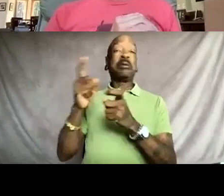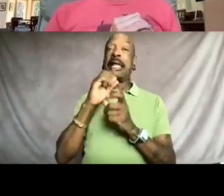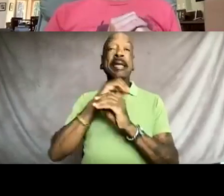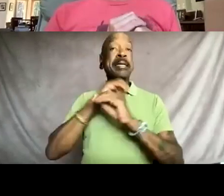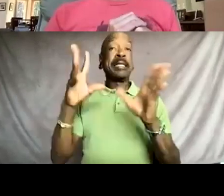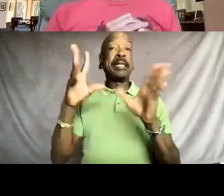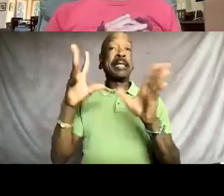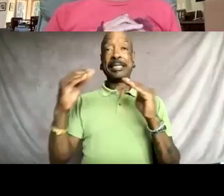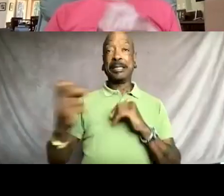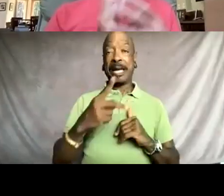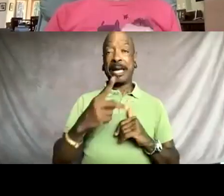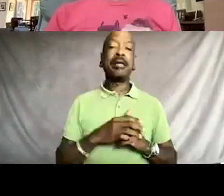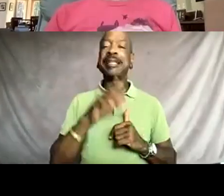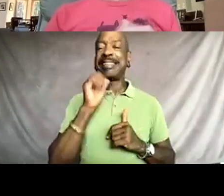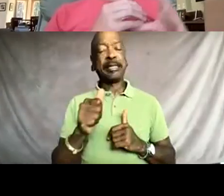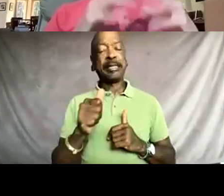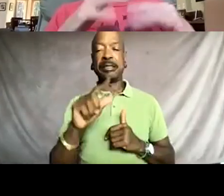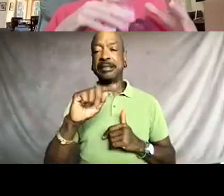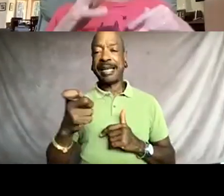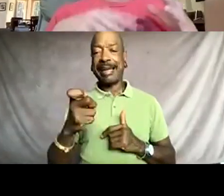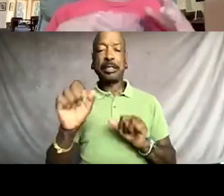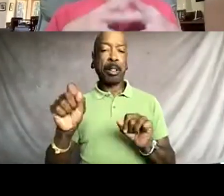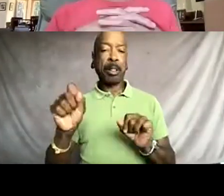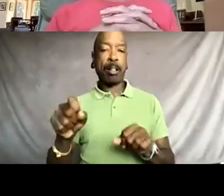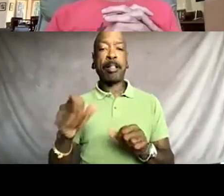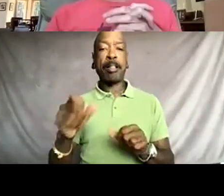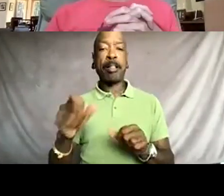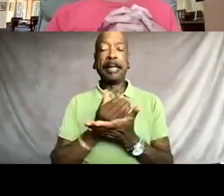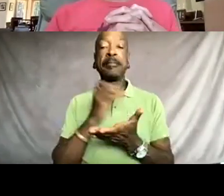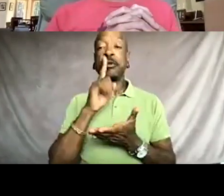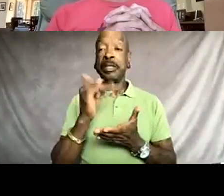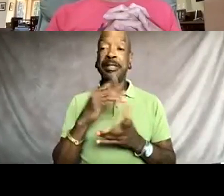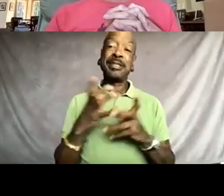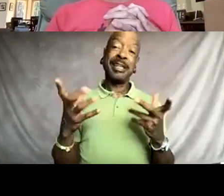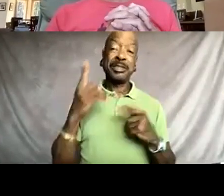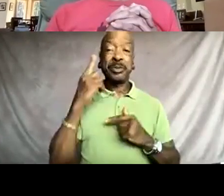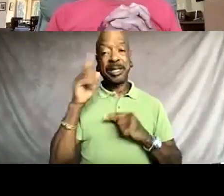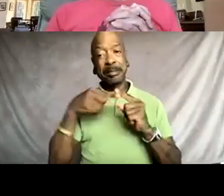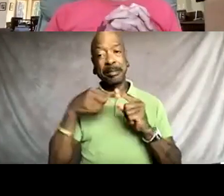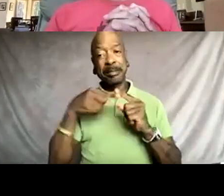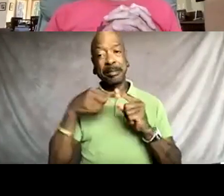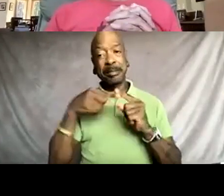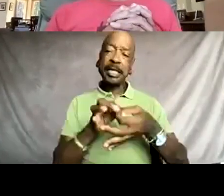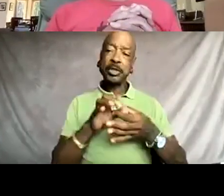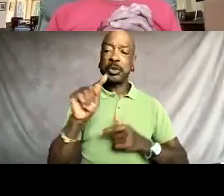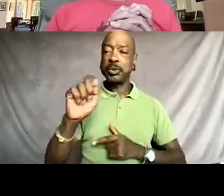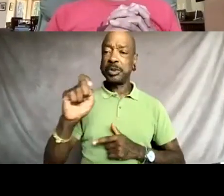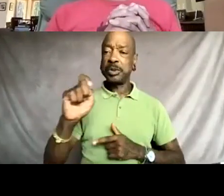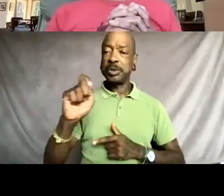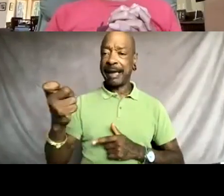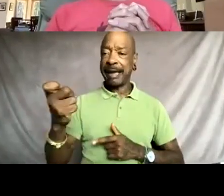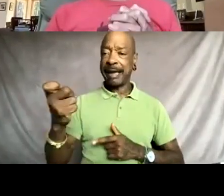tend to be taxable income. And so there's a lot of little things to think about with regard to tax. There's also,